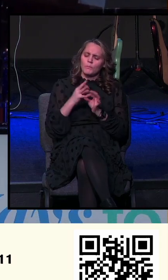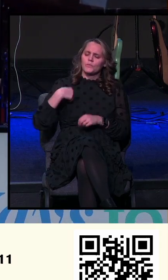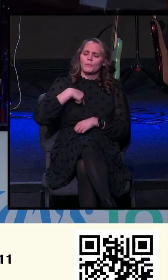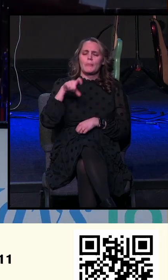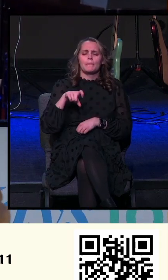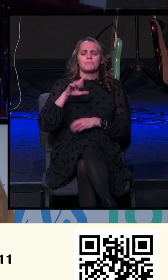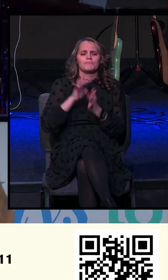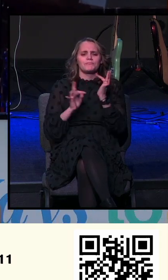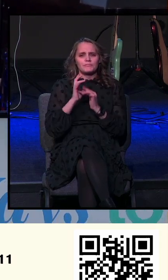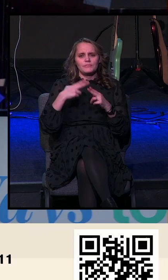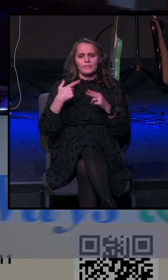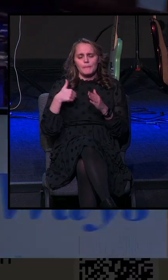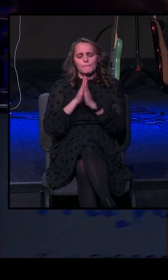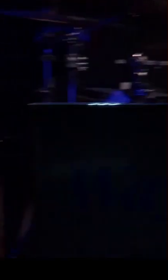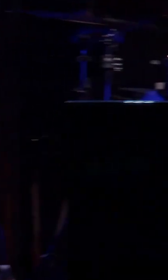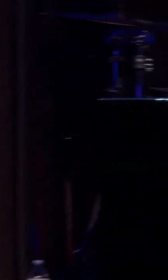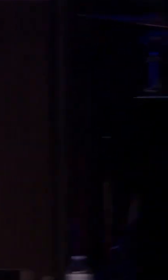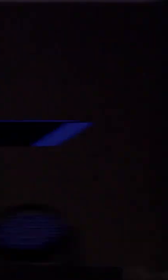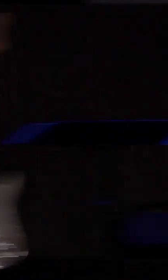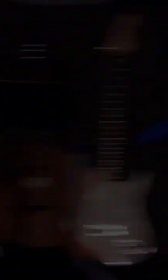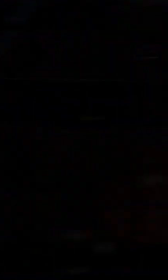pray. Amen.